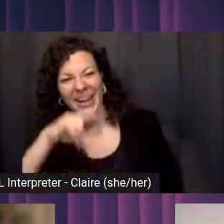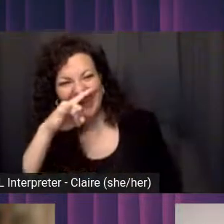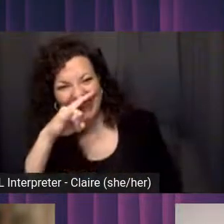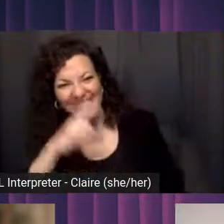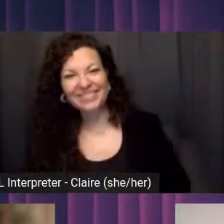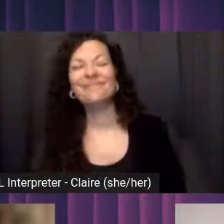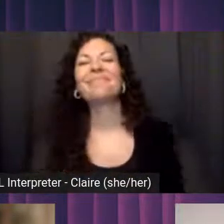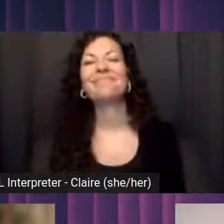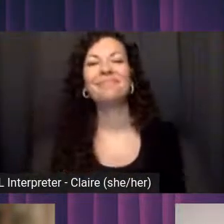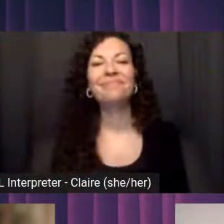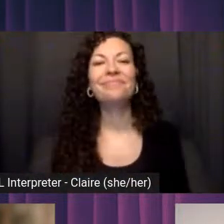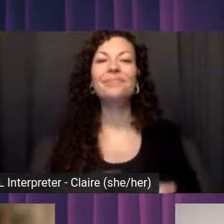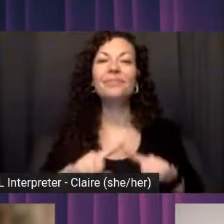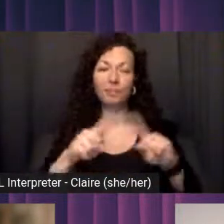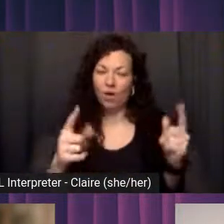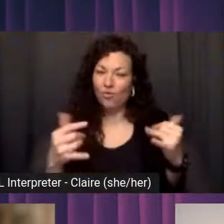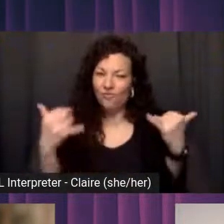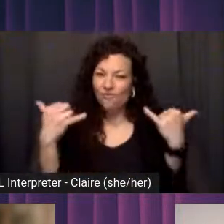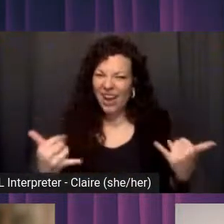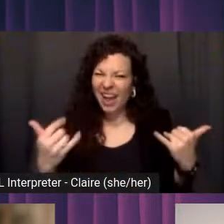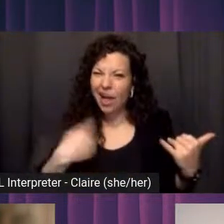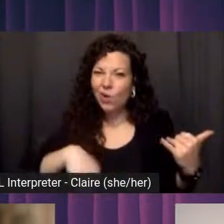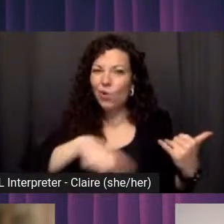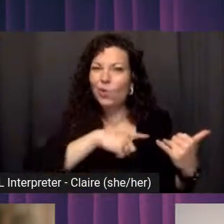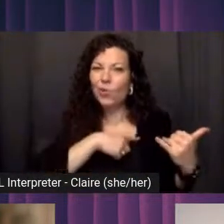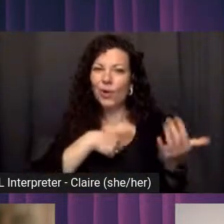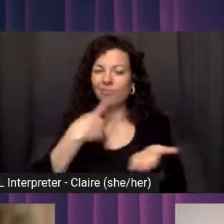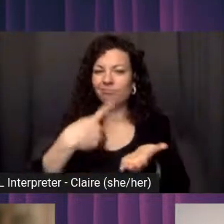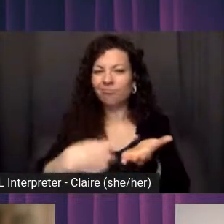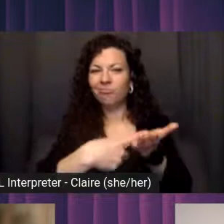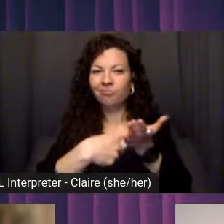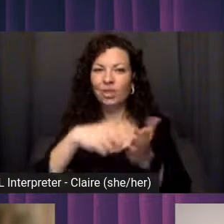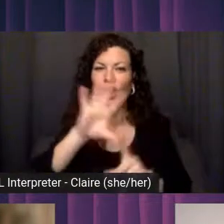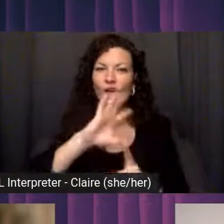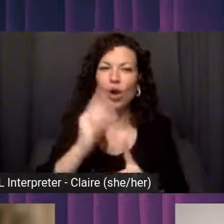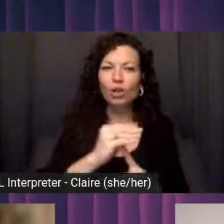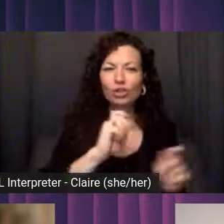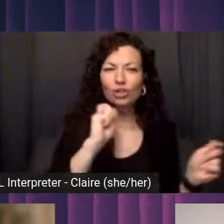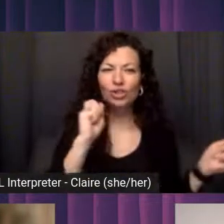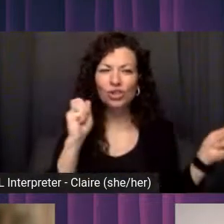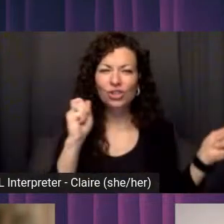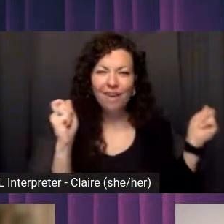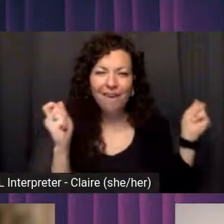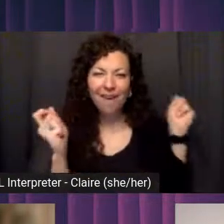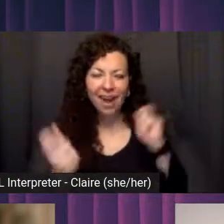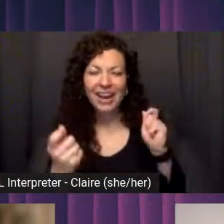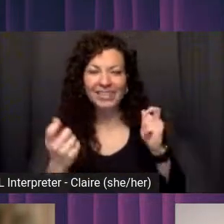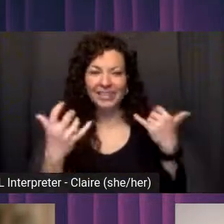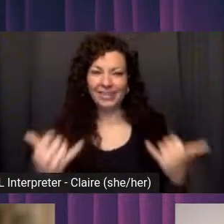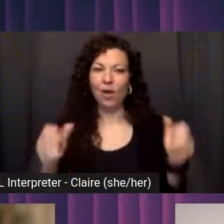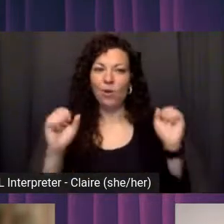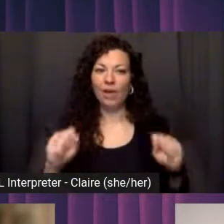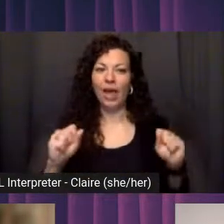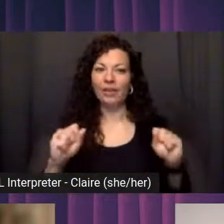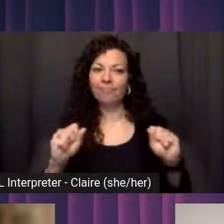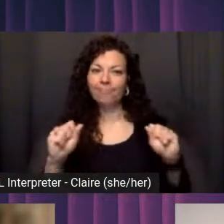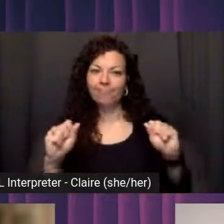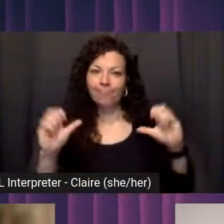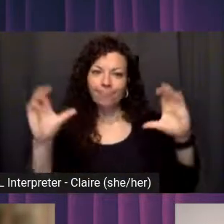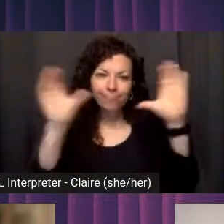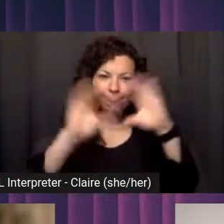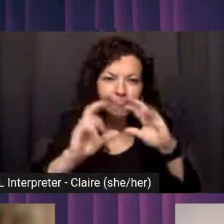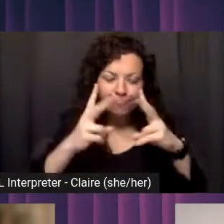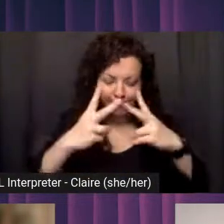exploring gender and just opening their awareness to it, I'm just wondering if